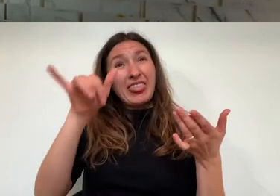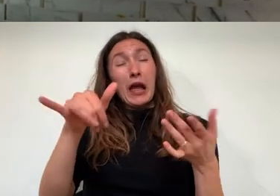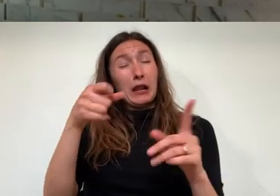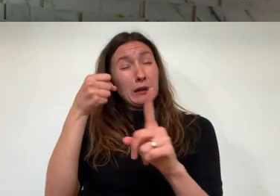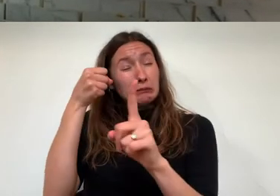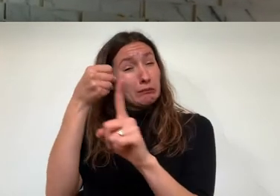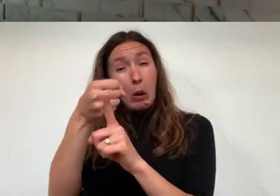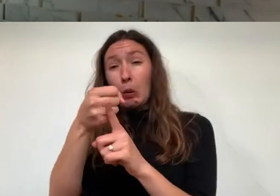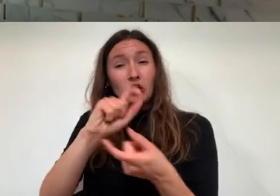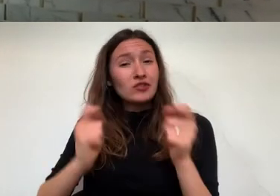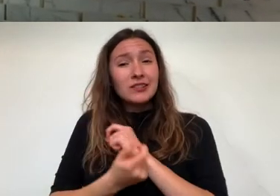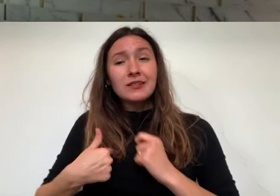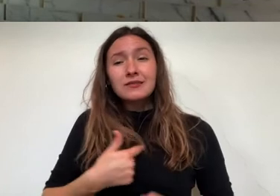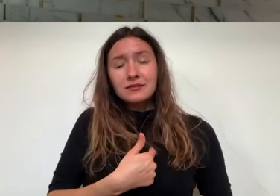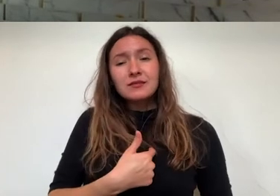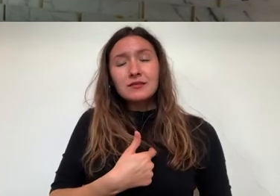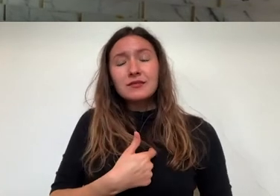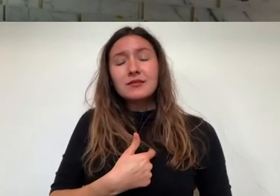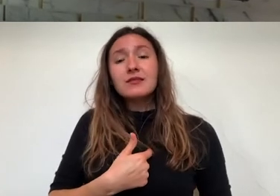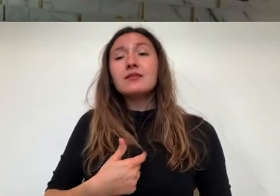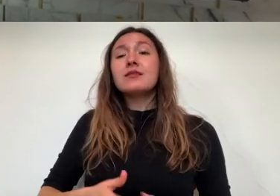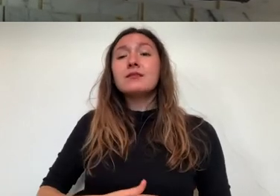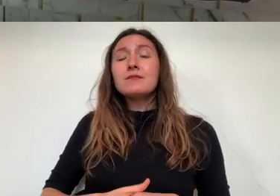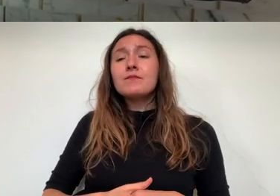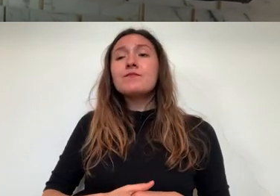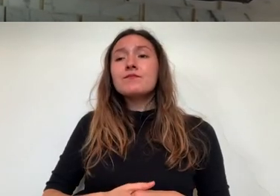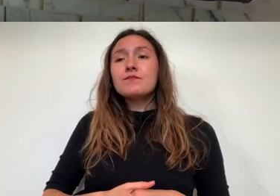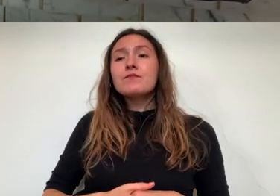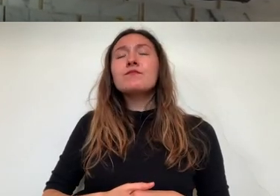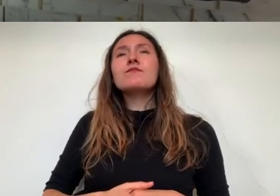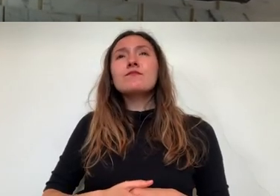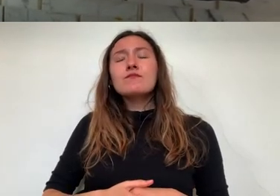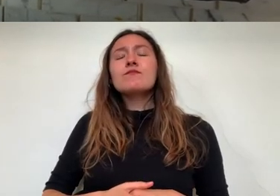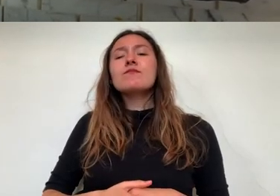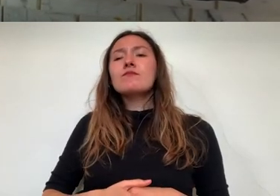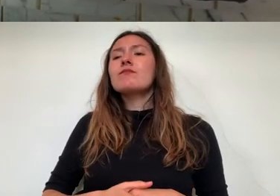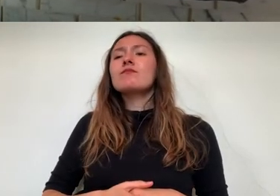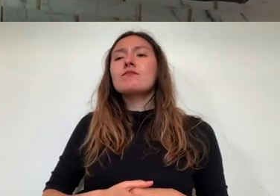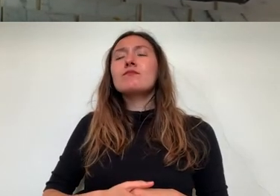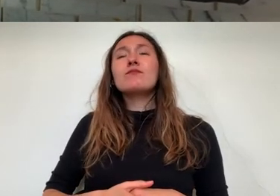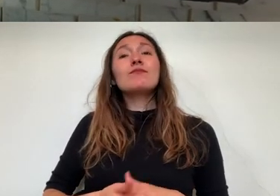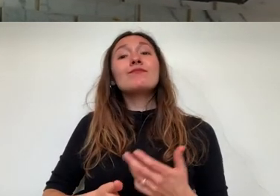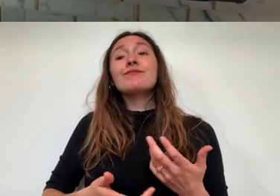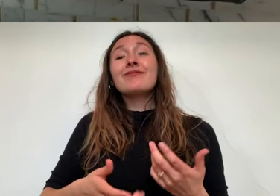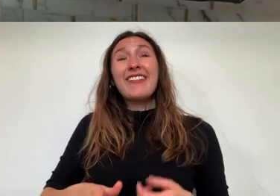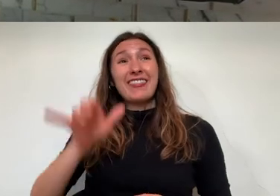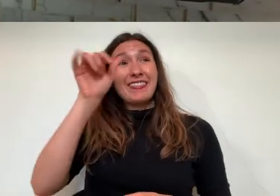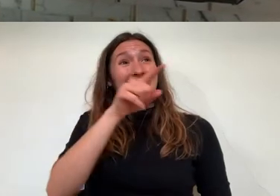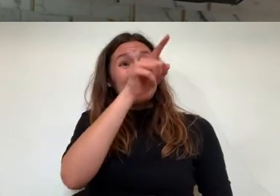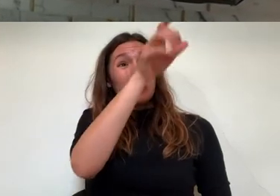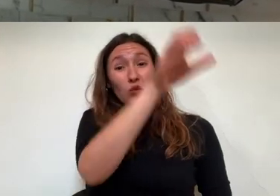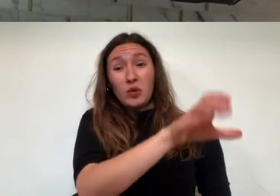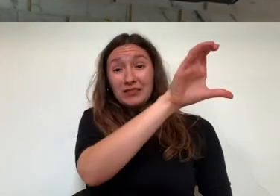poured into us in this season to create something amazing. And then we sit in hope and